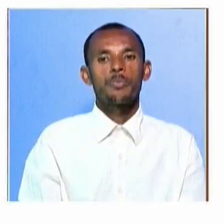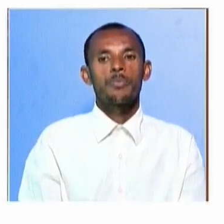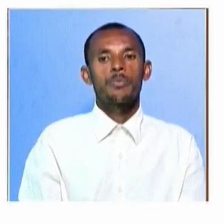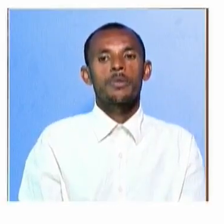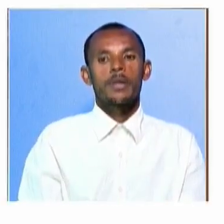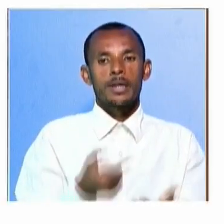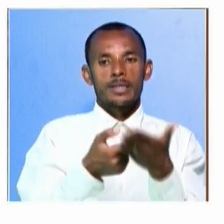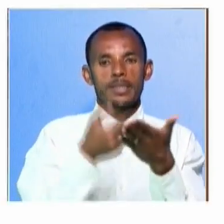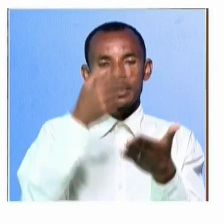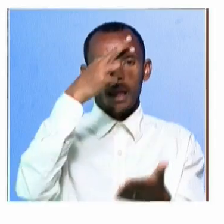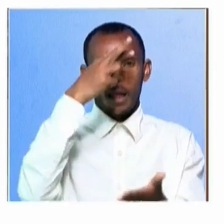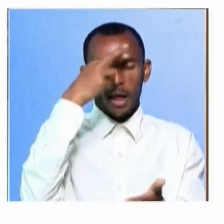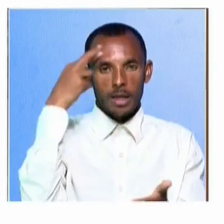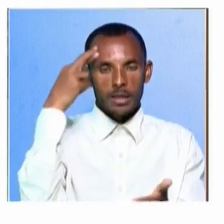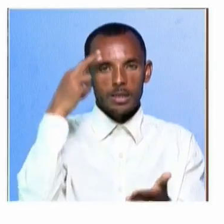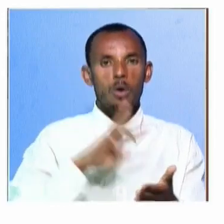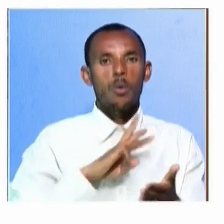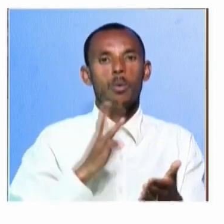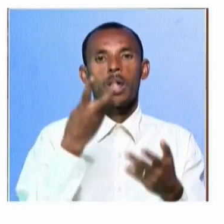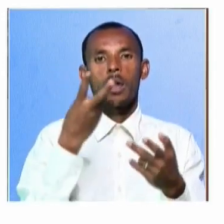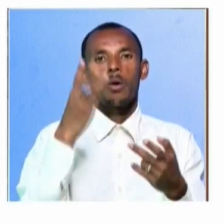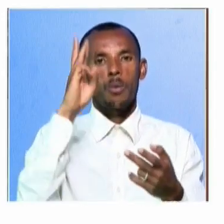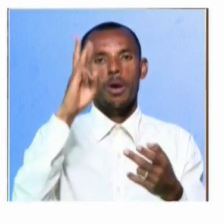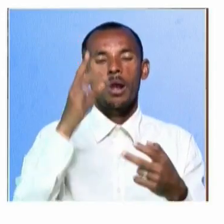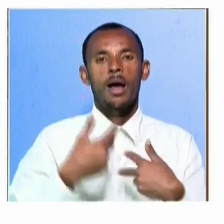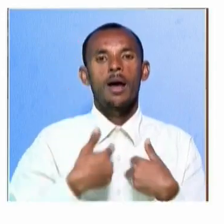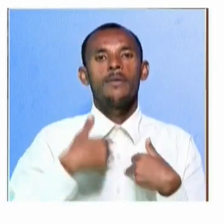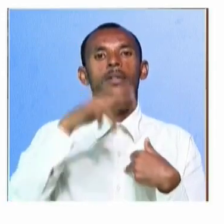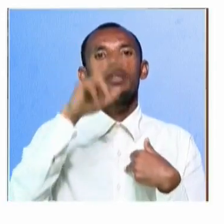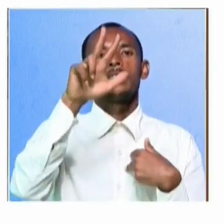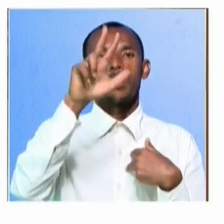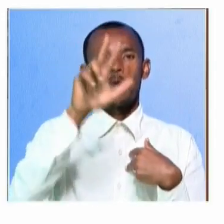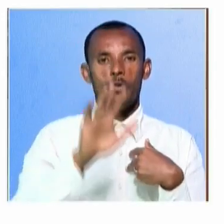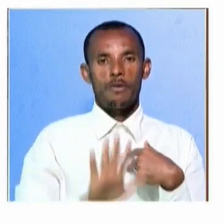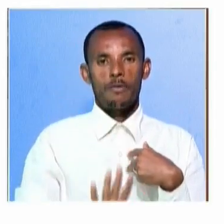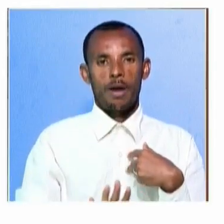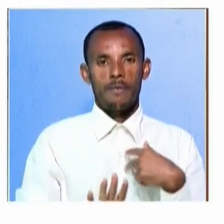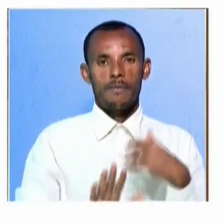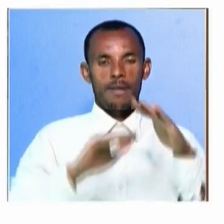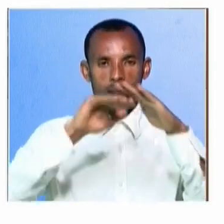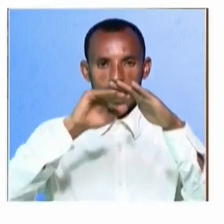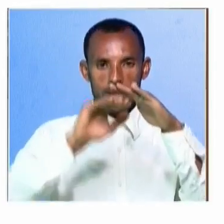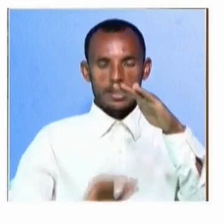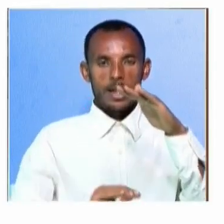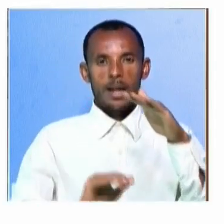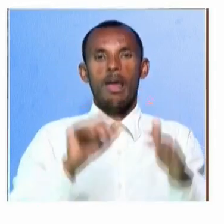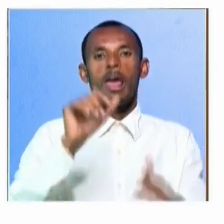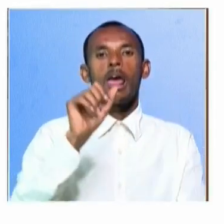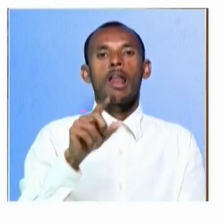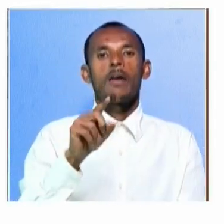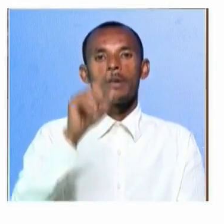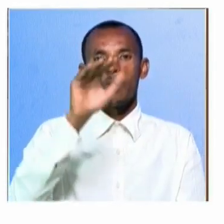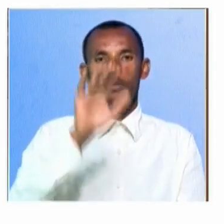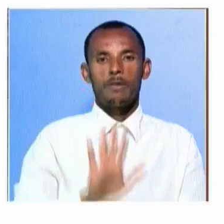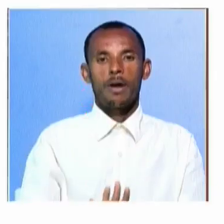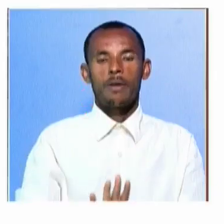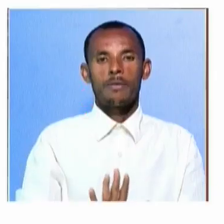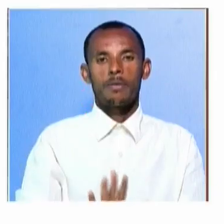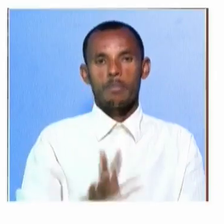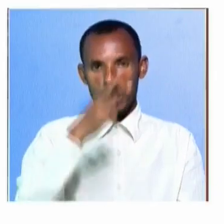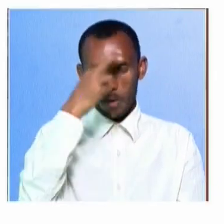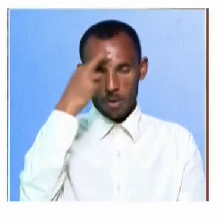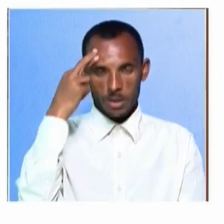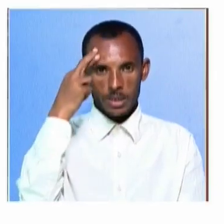in this case, we will have 3 over 5 is less than 11 over 5